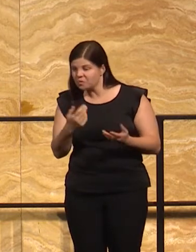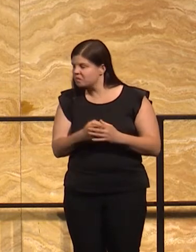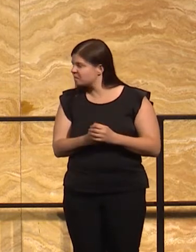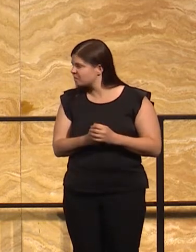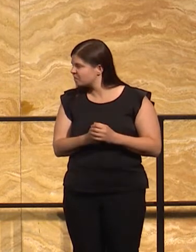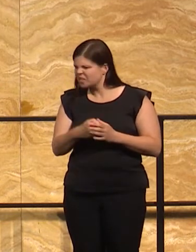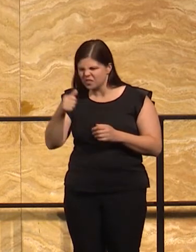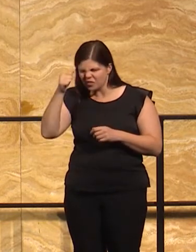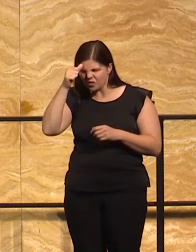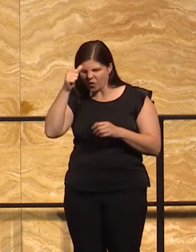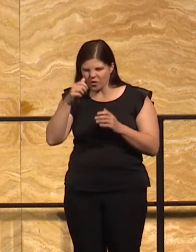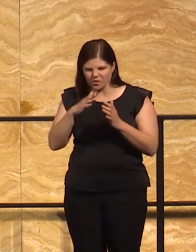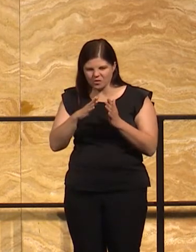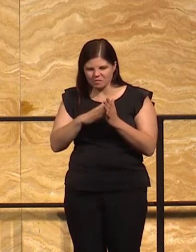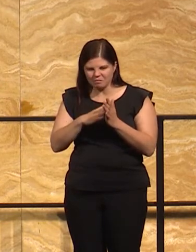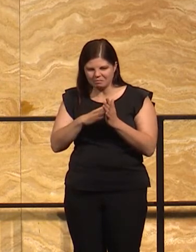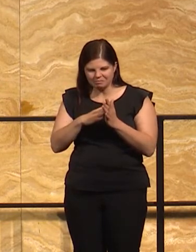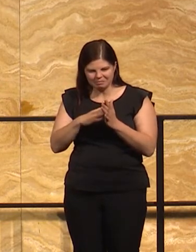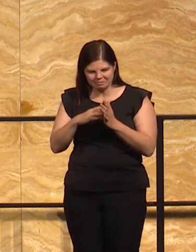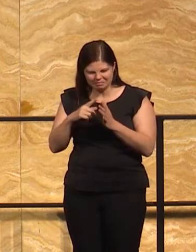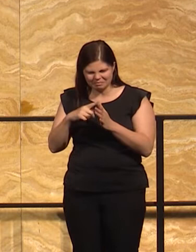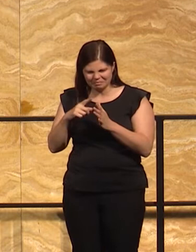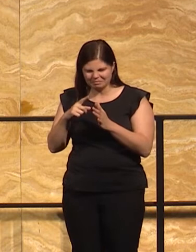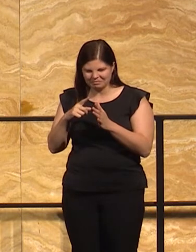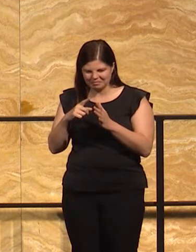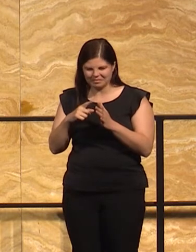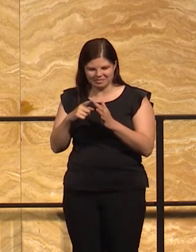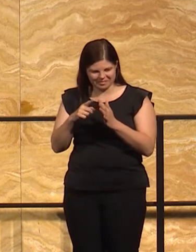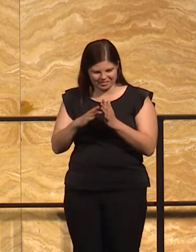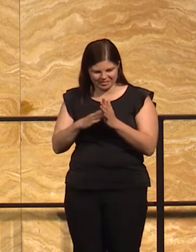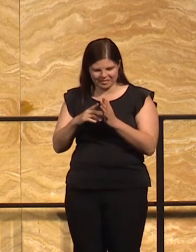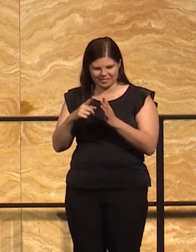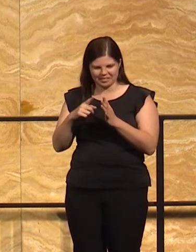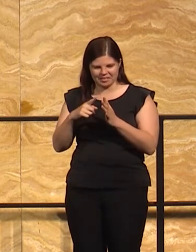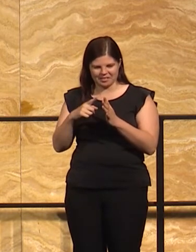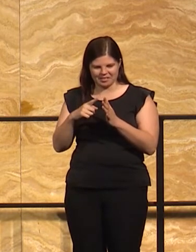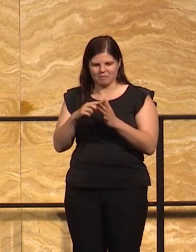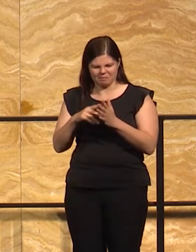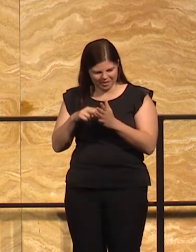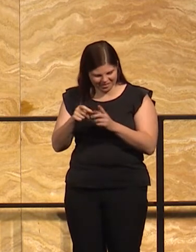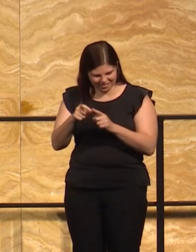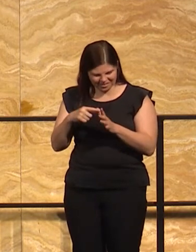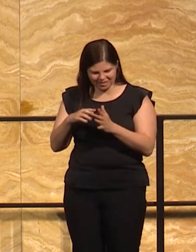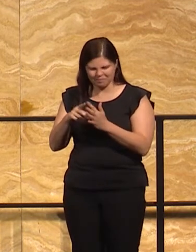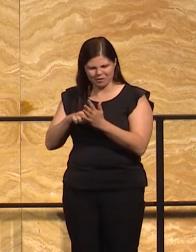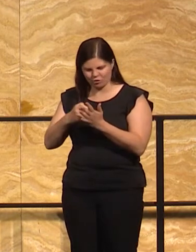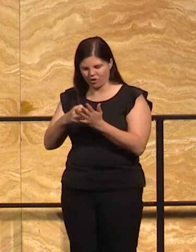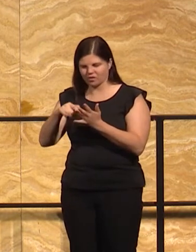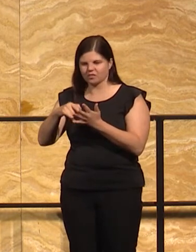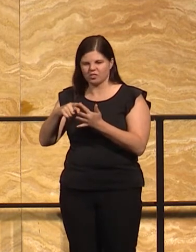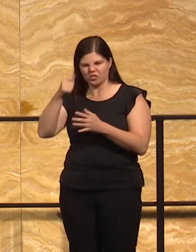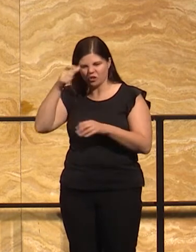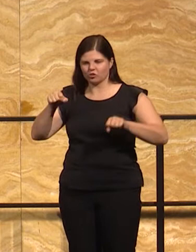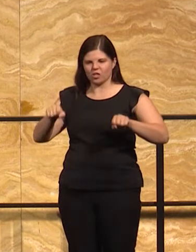you're familiar with Imelda Marcos, as chair of a UN commission